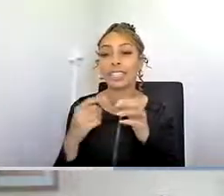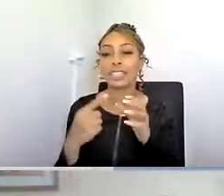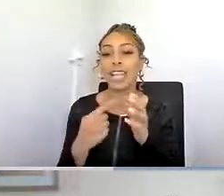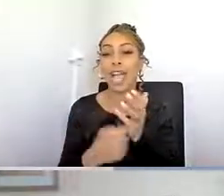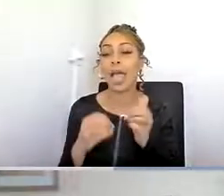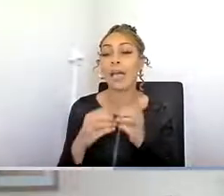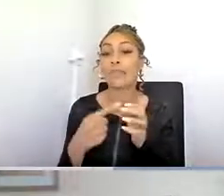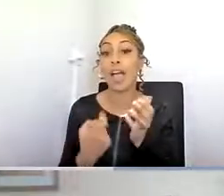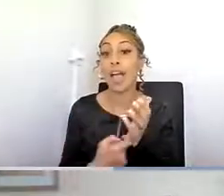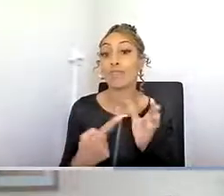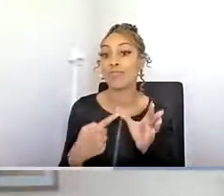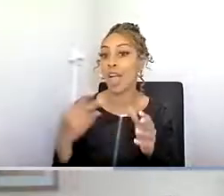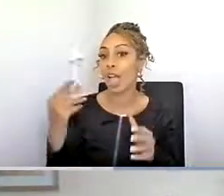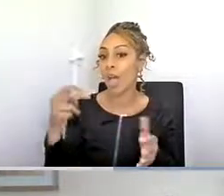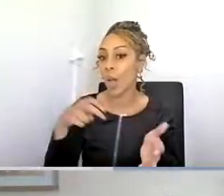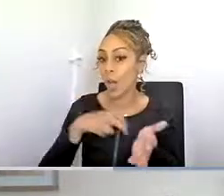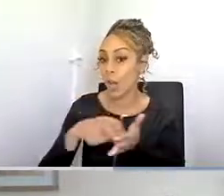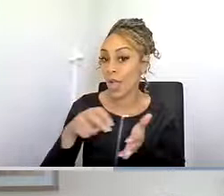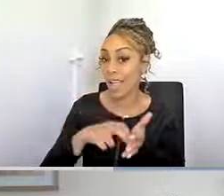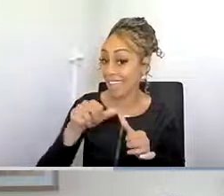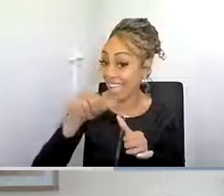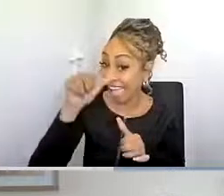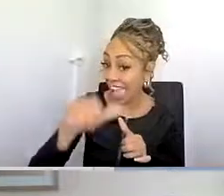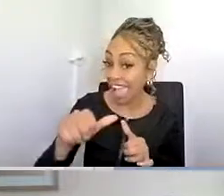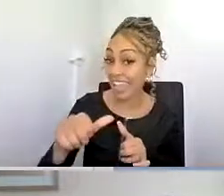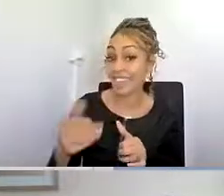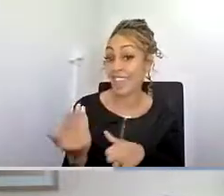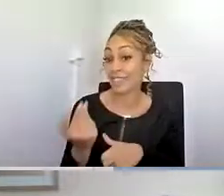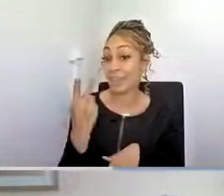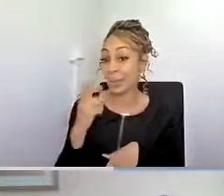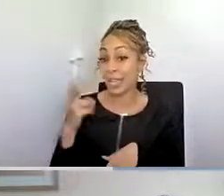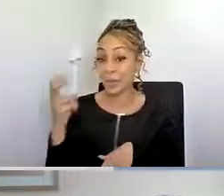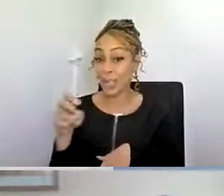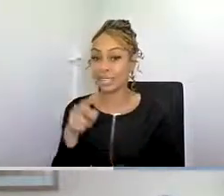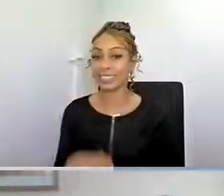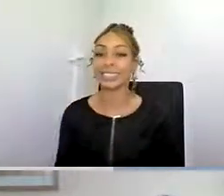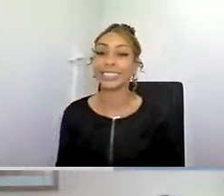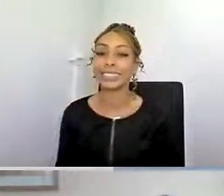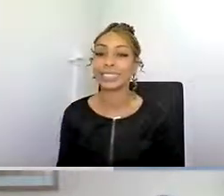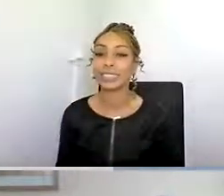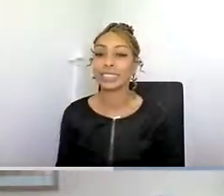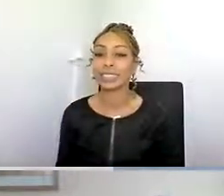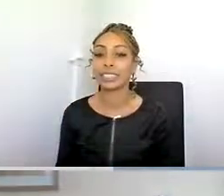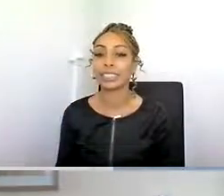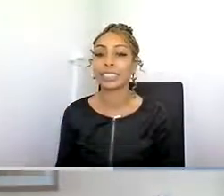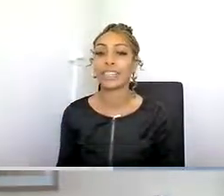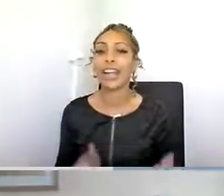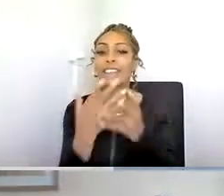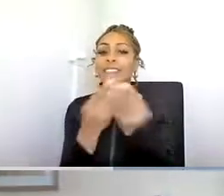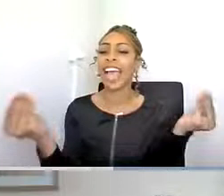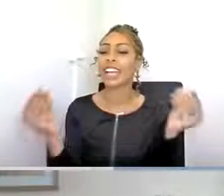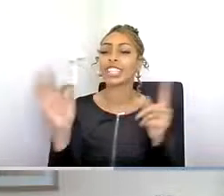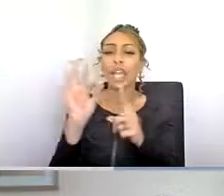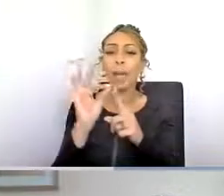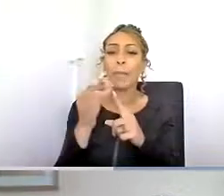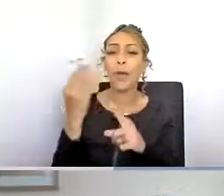over 100 years after the Carrington works. It's very recent work, 2020. Vanishing Point 13